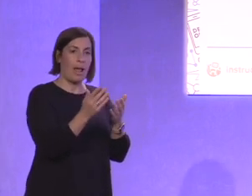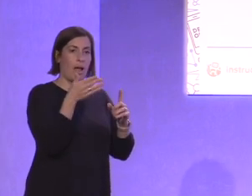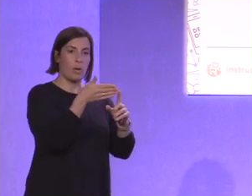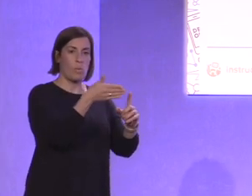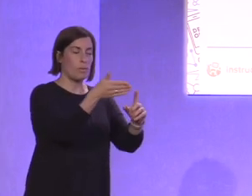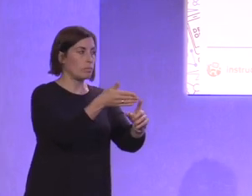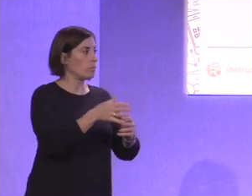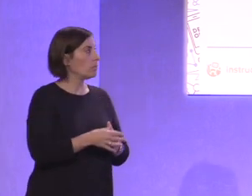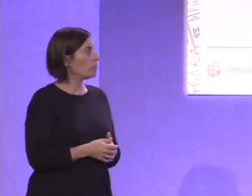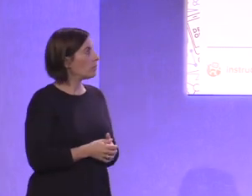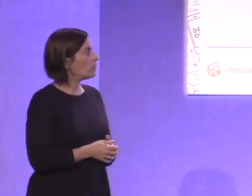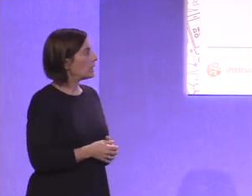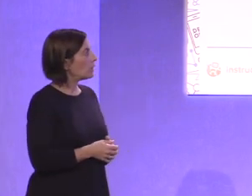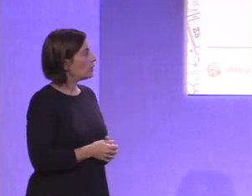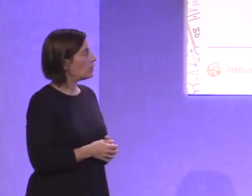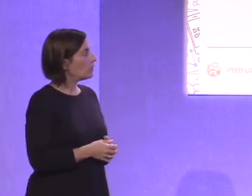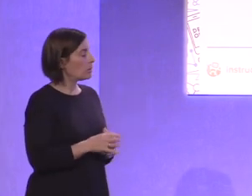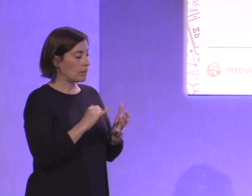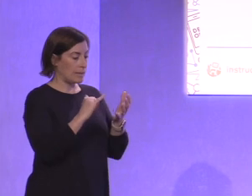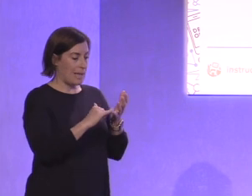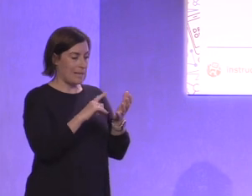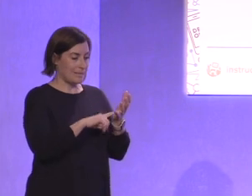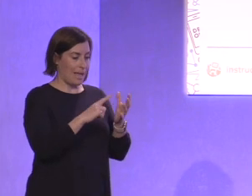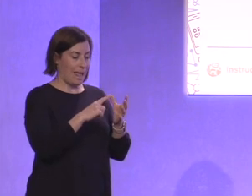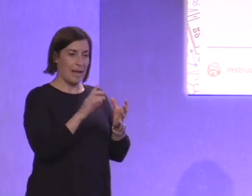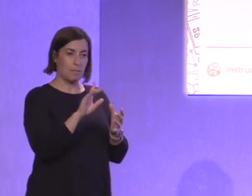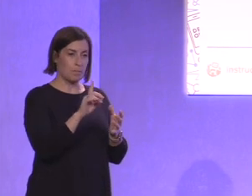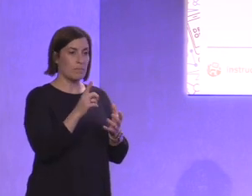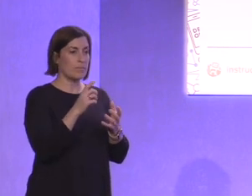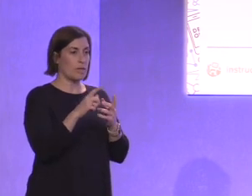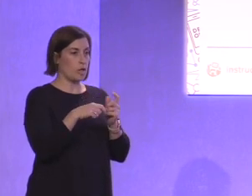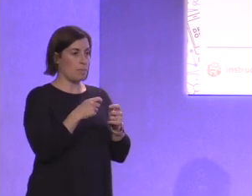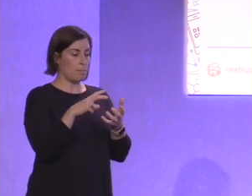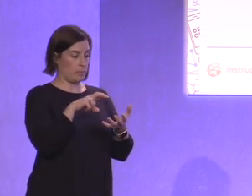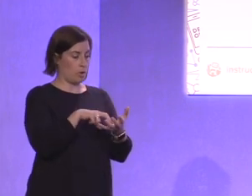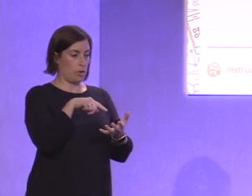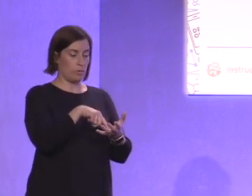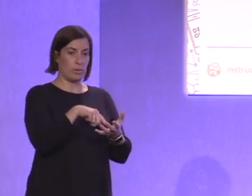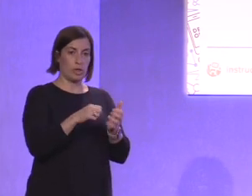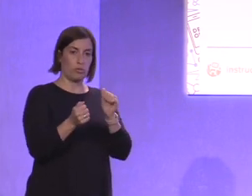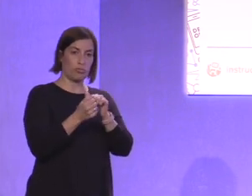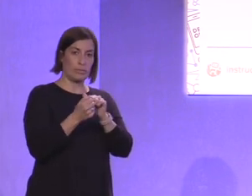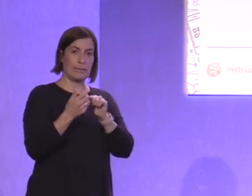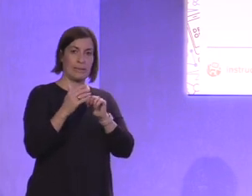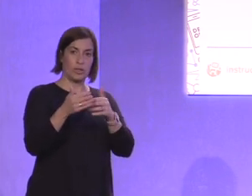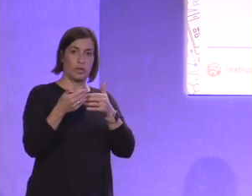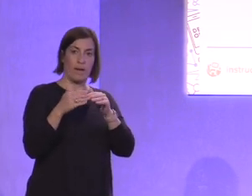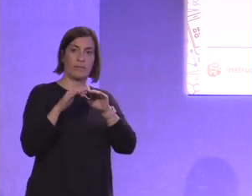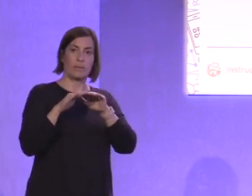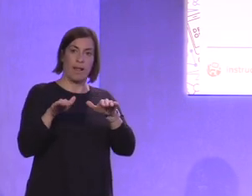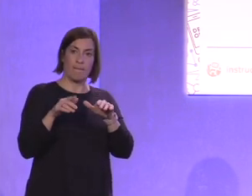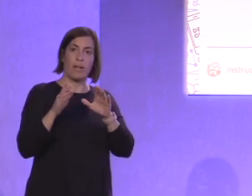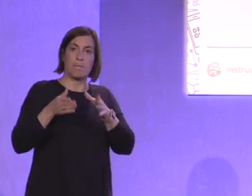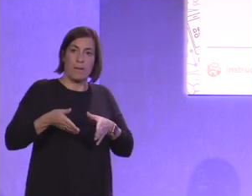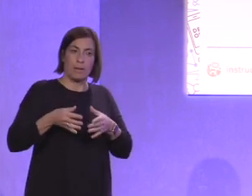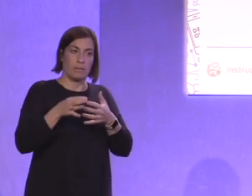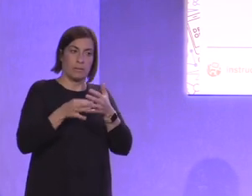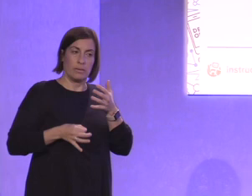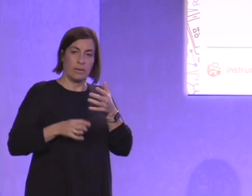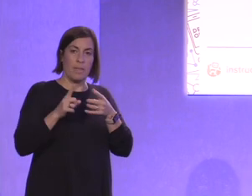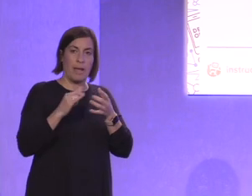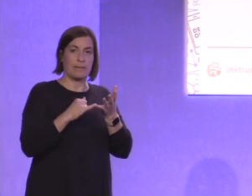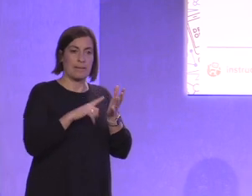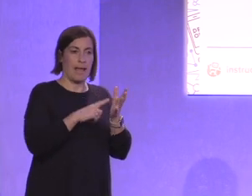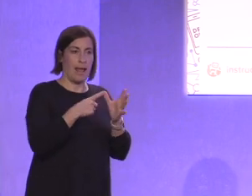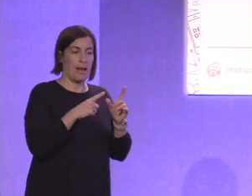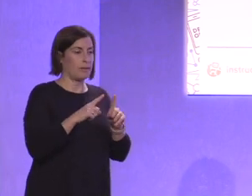Significantly, this is not an SLA. This is not a promise. There's no financial consequence to missing this. It's an internal target we set for ourselves as